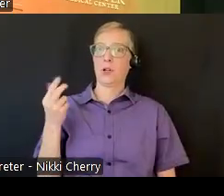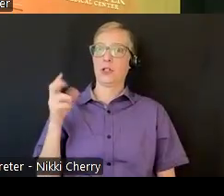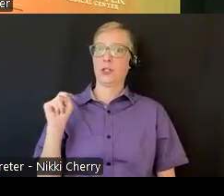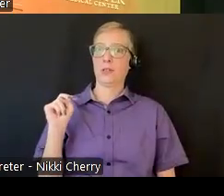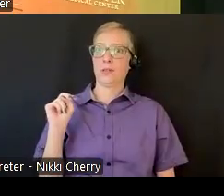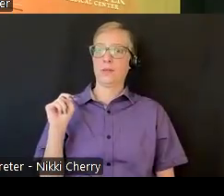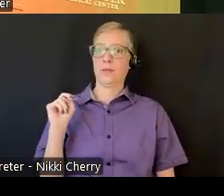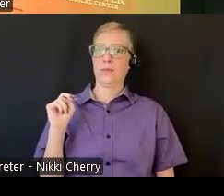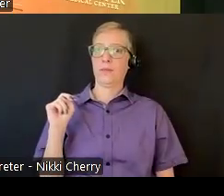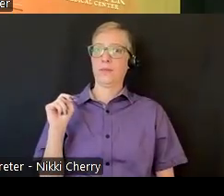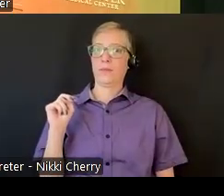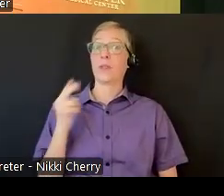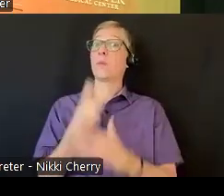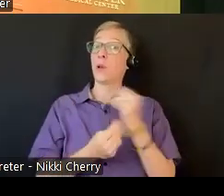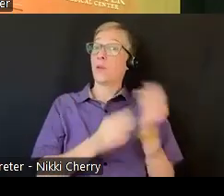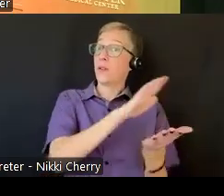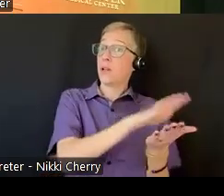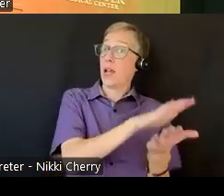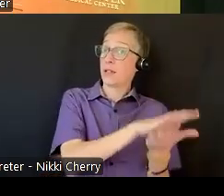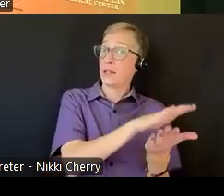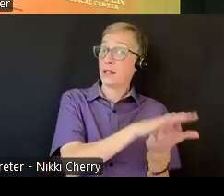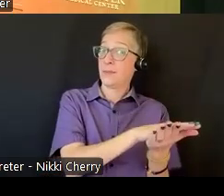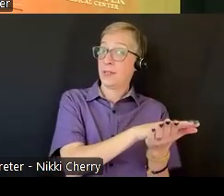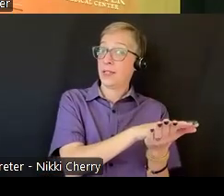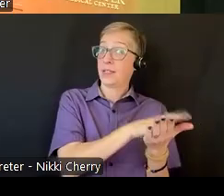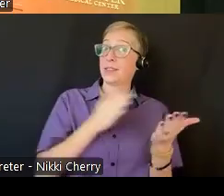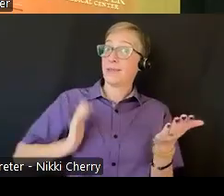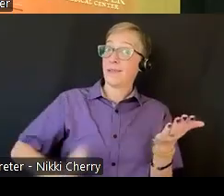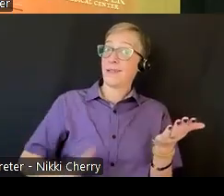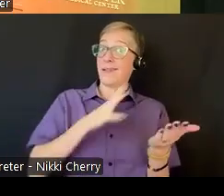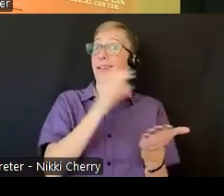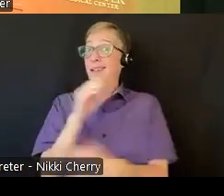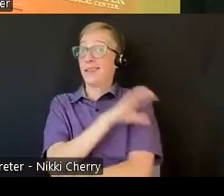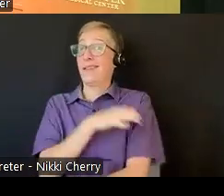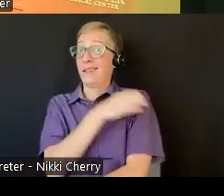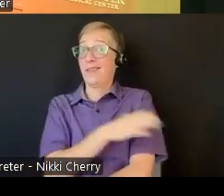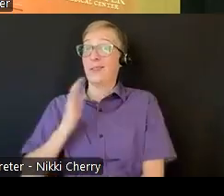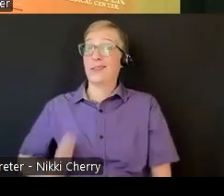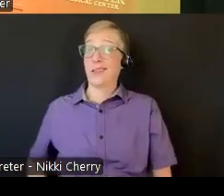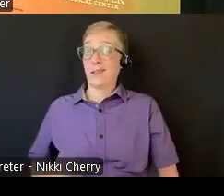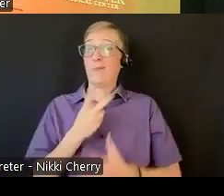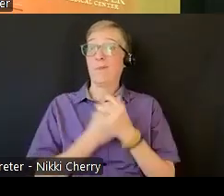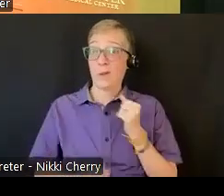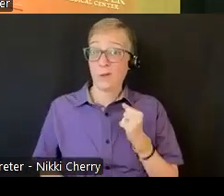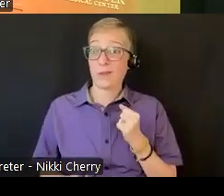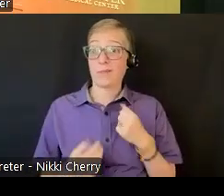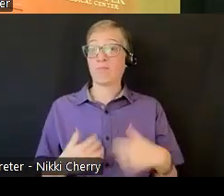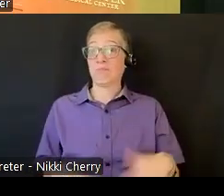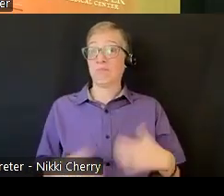to both academic side of SMD budget as well as the clinical side of SMH MFG budget.